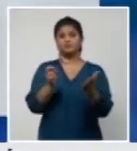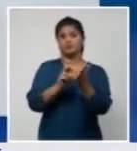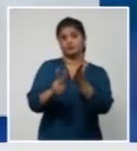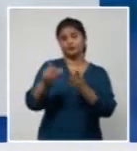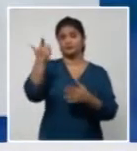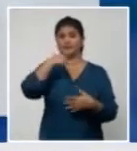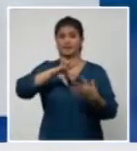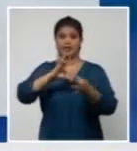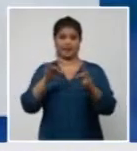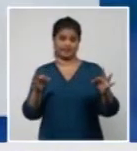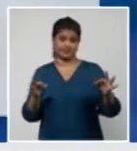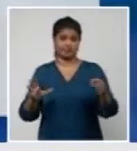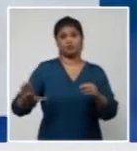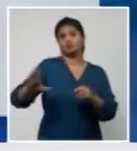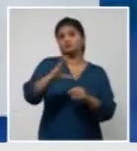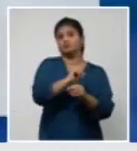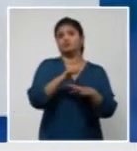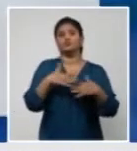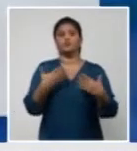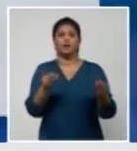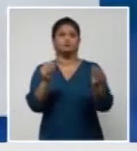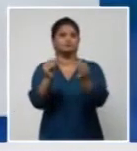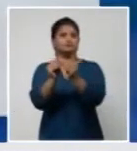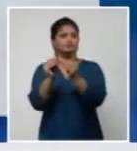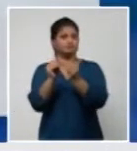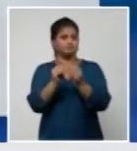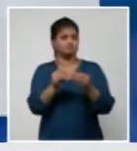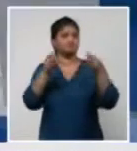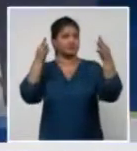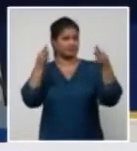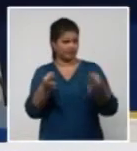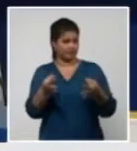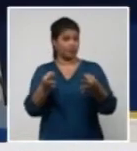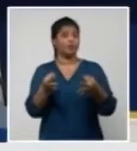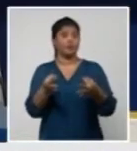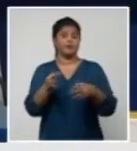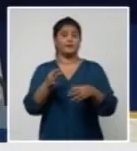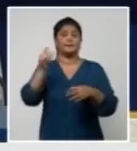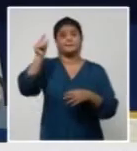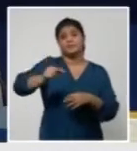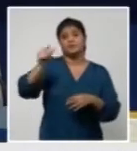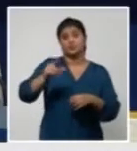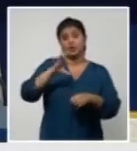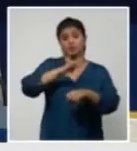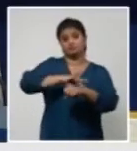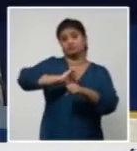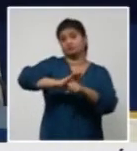the municipality of Bauta in Artemisa, and